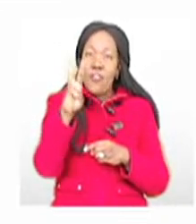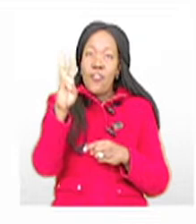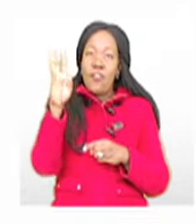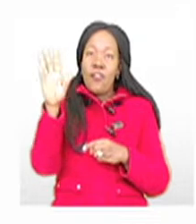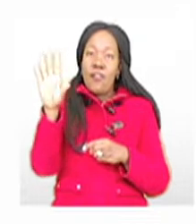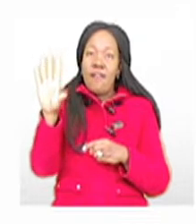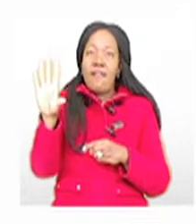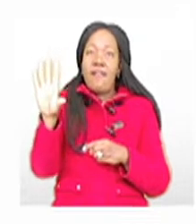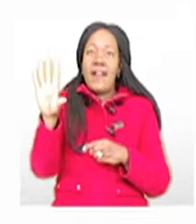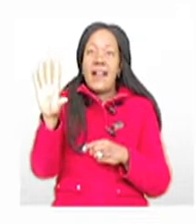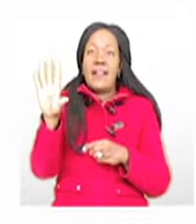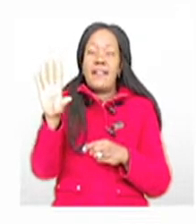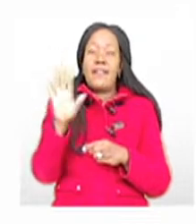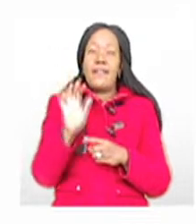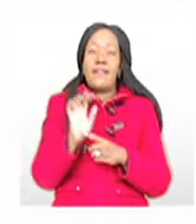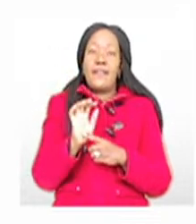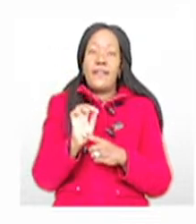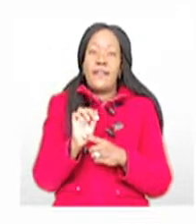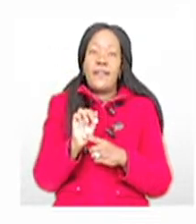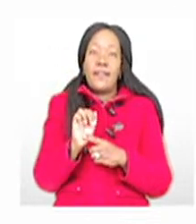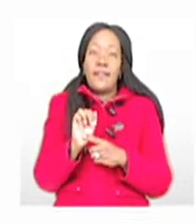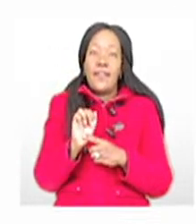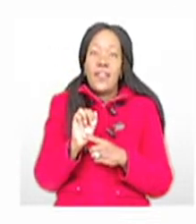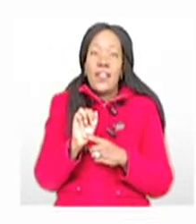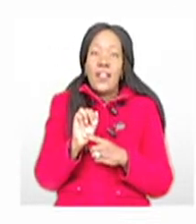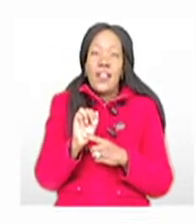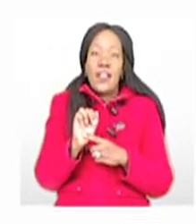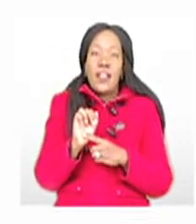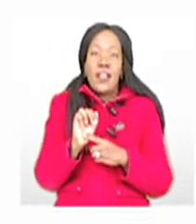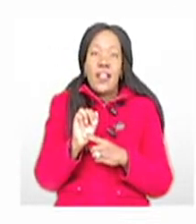4, 5. Now let's